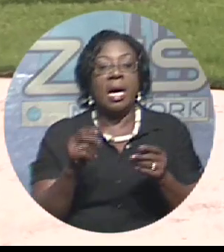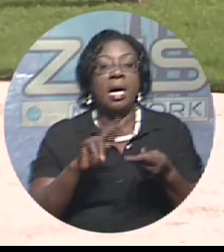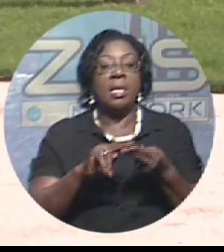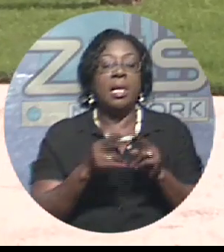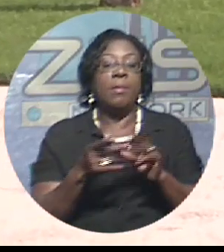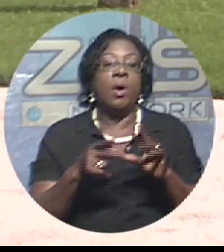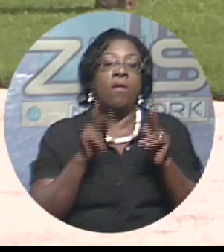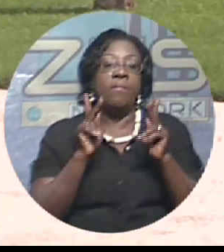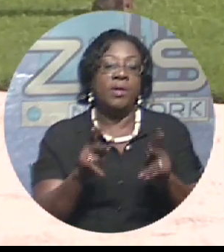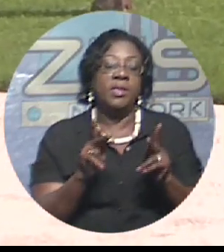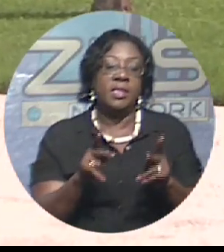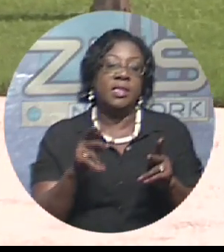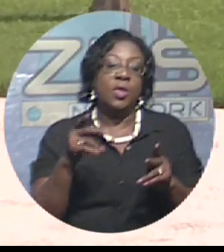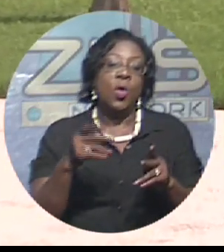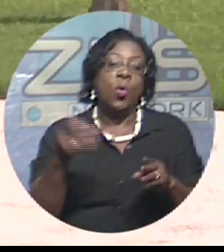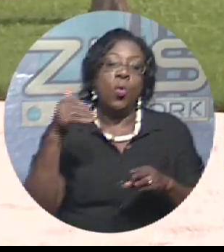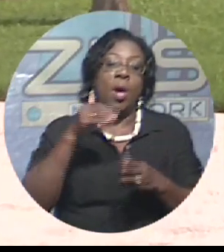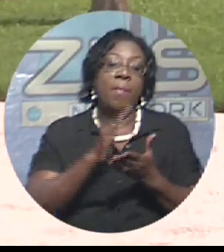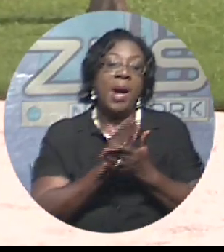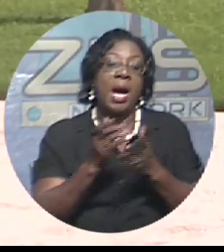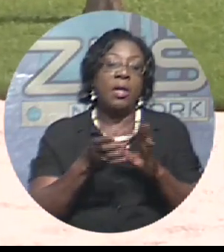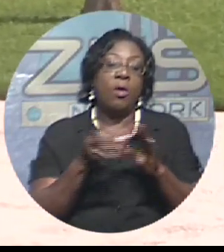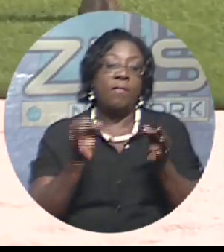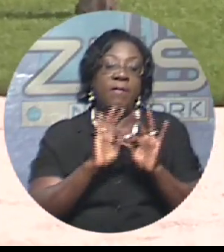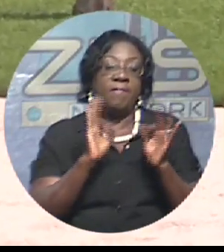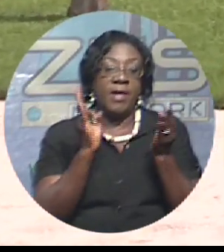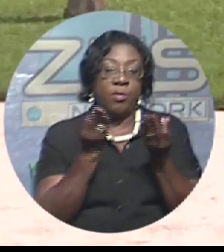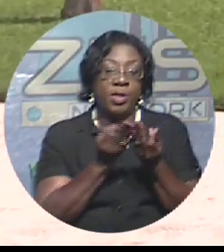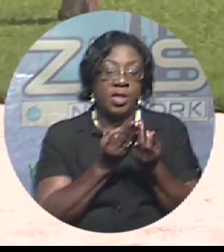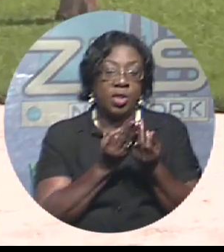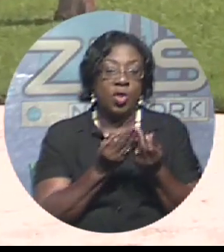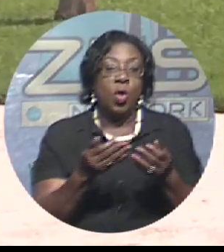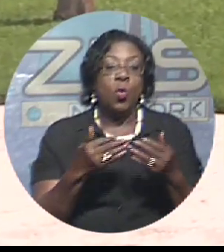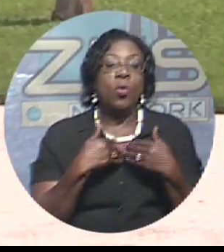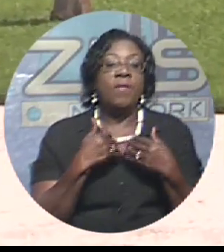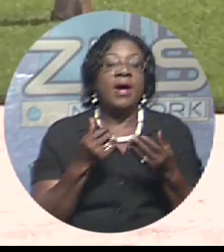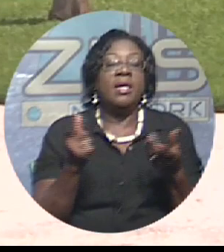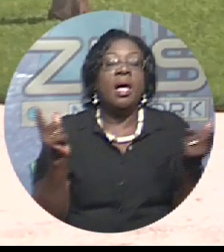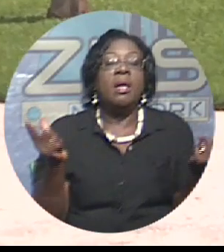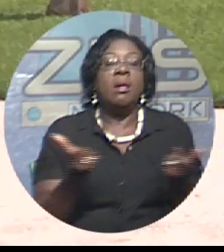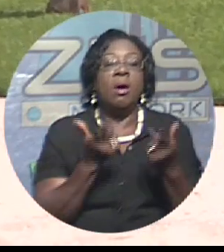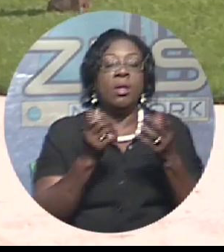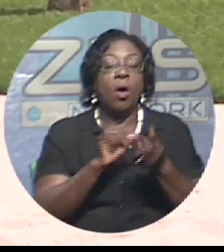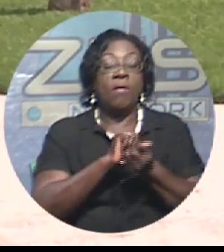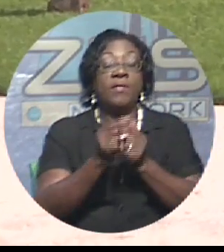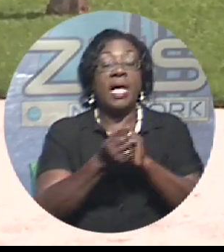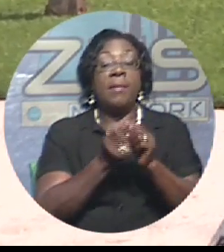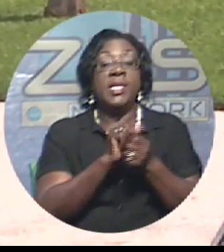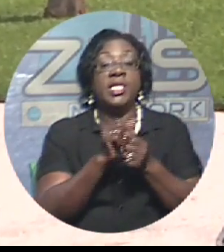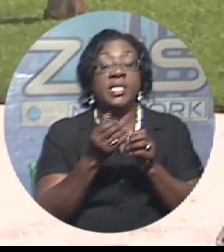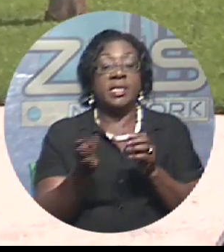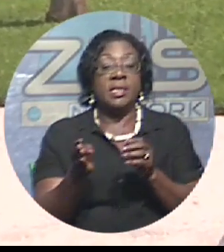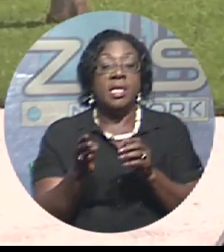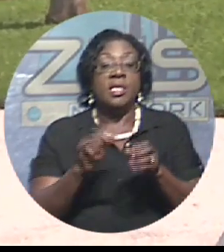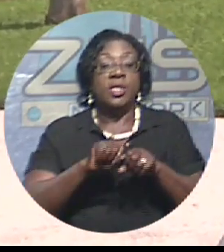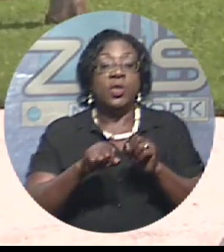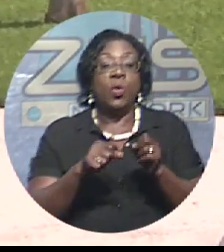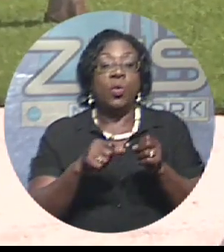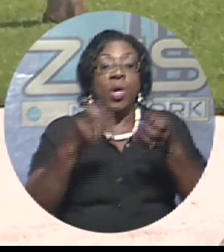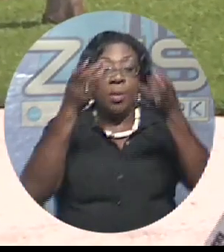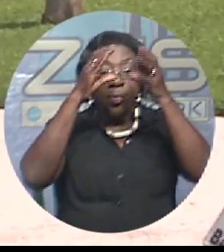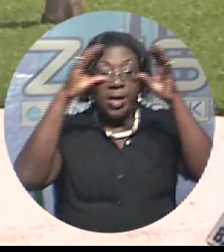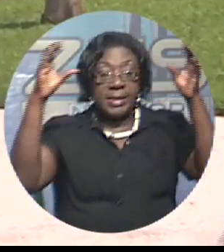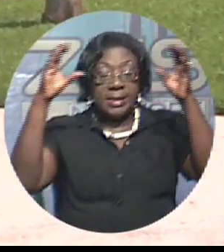of persons within the Federation and indeed without who have had catastrophic losses. So President